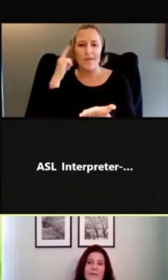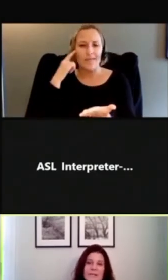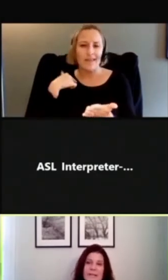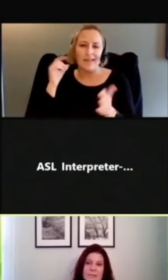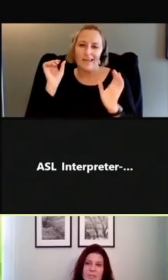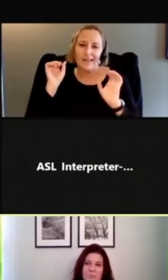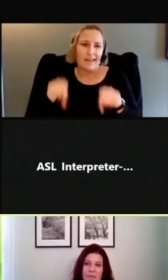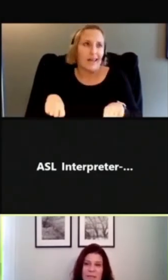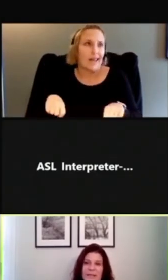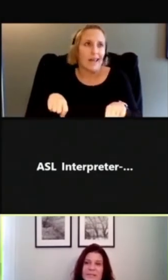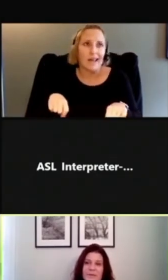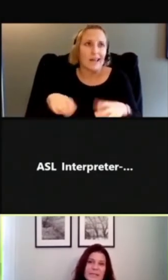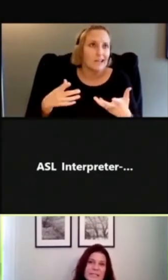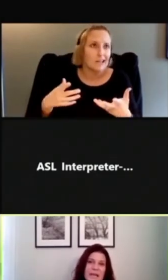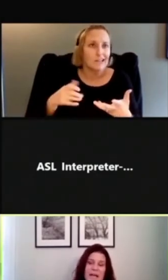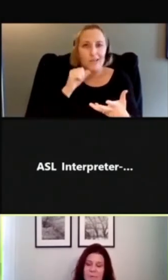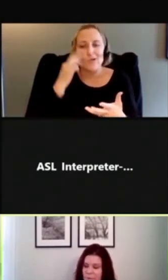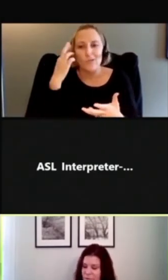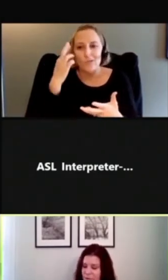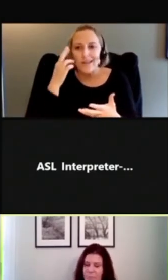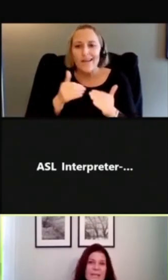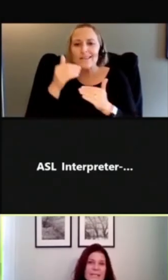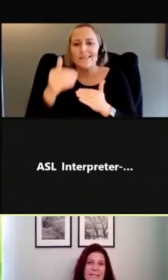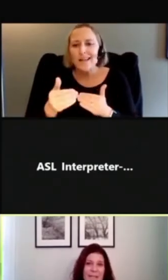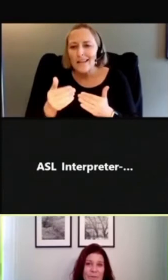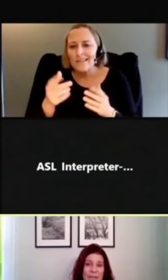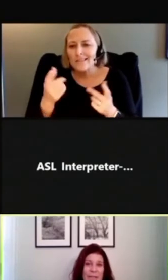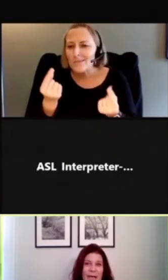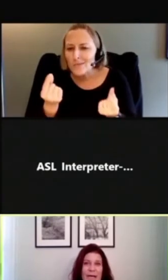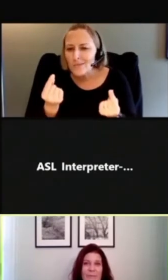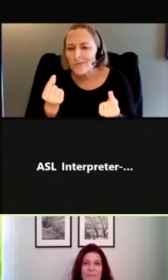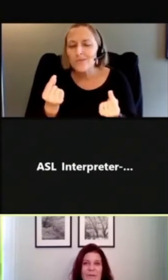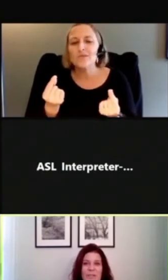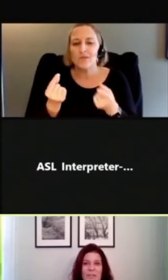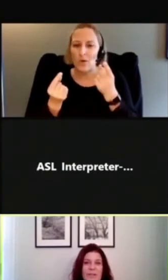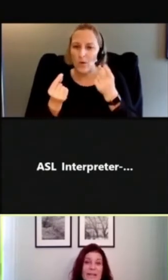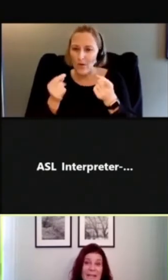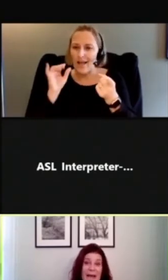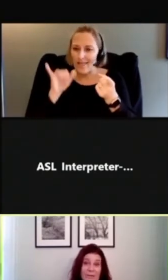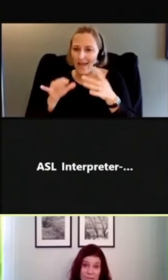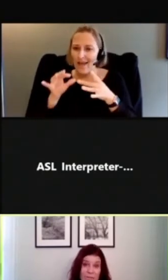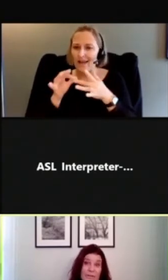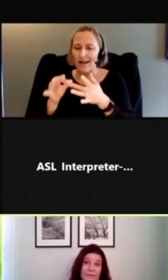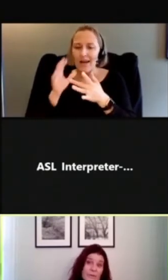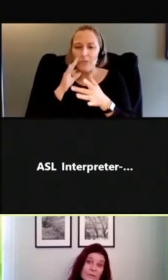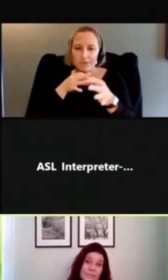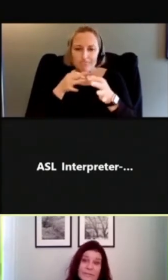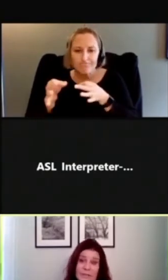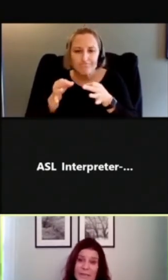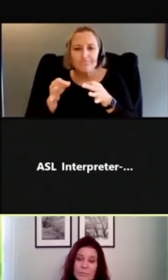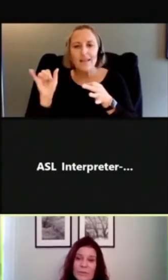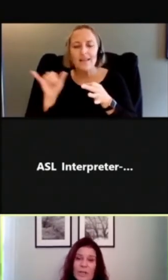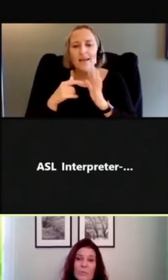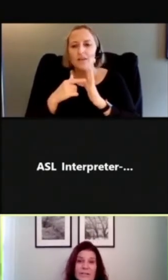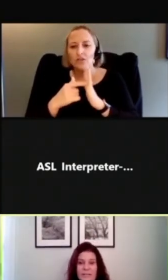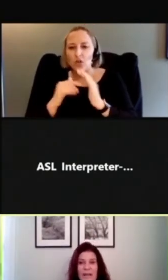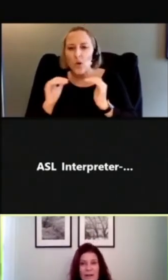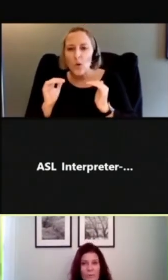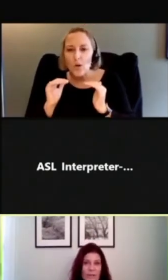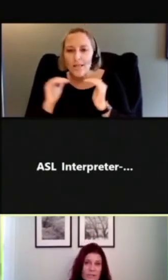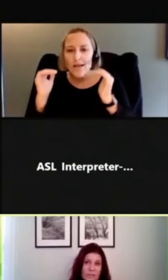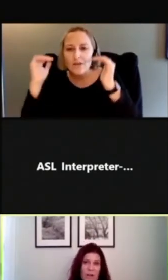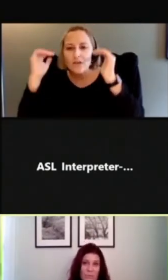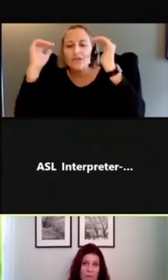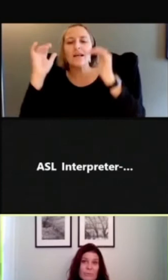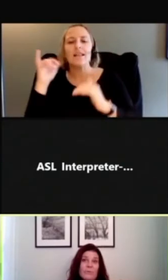go, what their next steps could be. And so in this guide, we really try to break it down, especially looking at ladders for nursing, for example. What's the